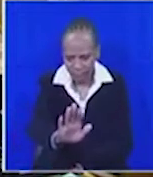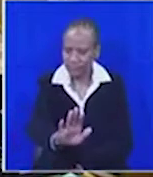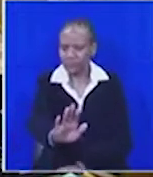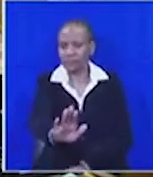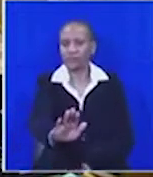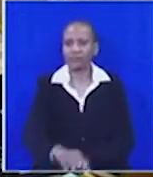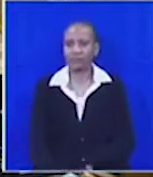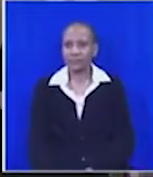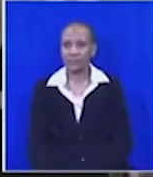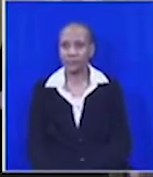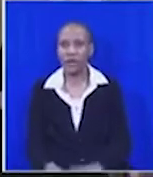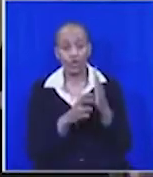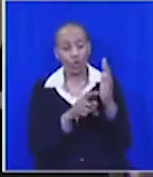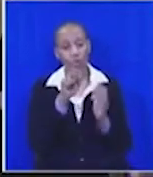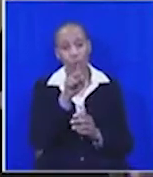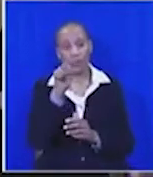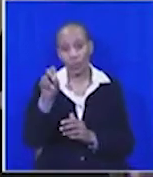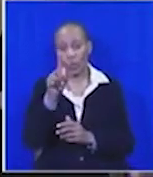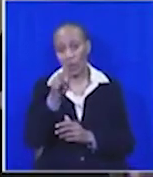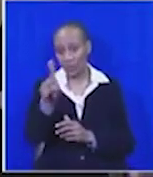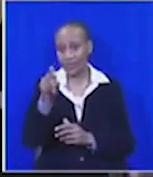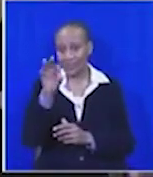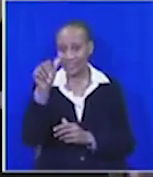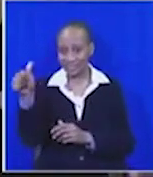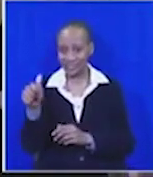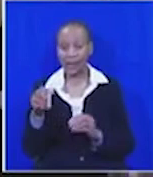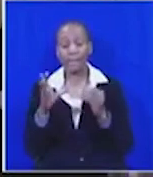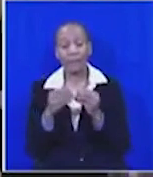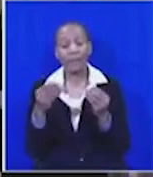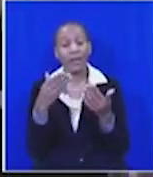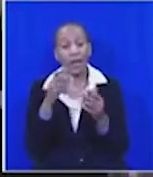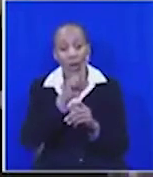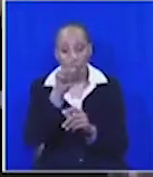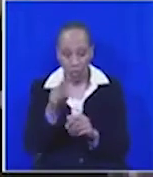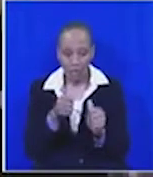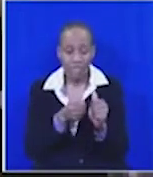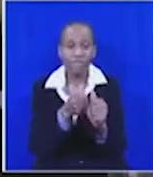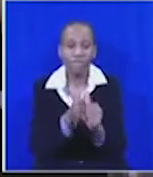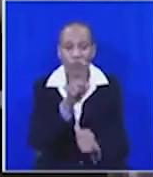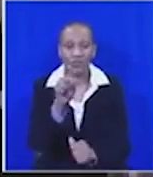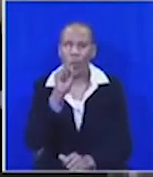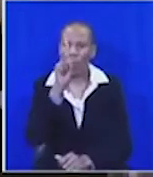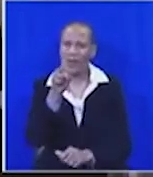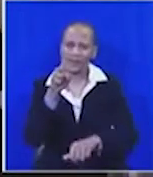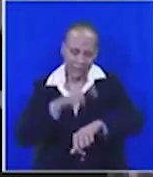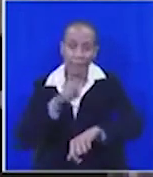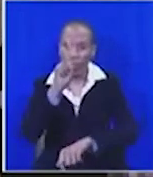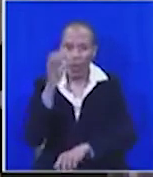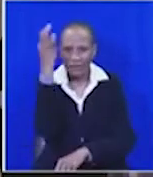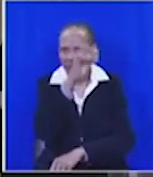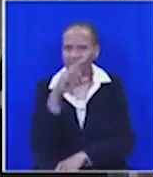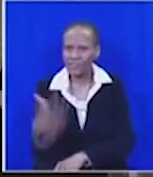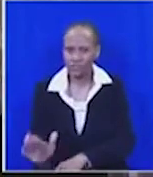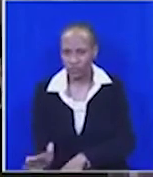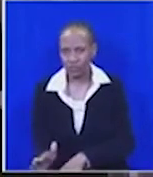to Rule 1136, a member can only ask a follow-up question for a period of 1 minute. And I'd like you to enforce